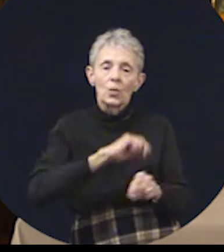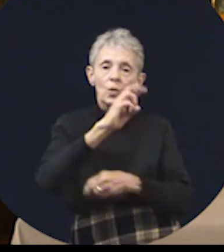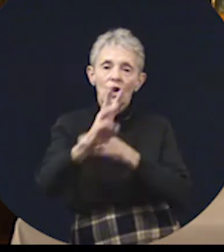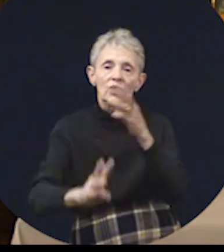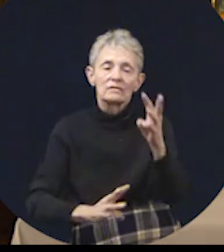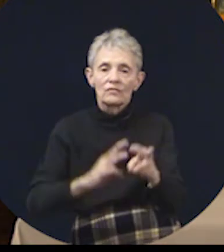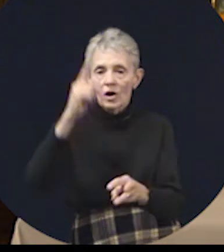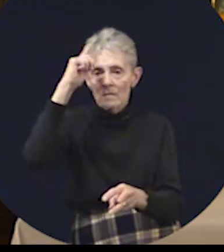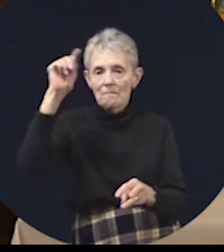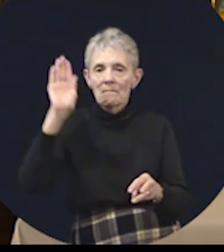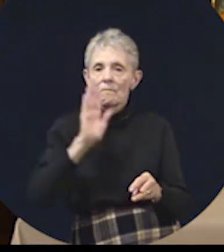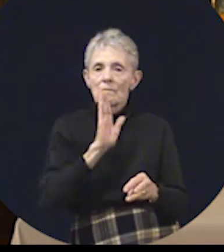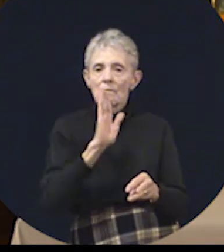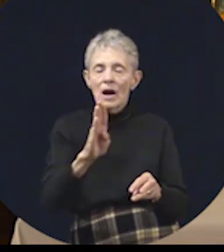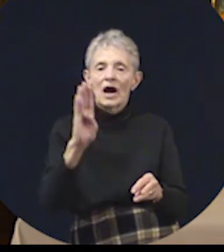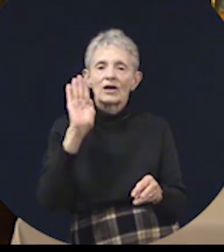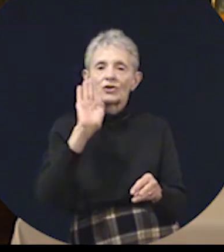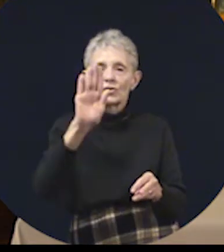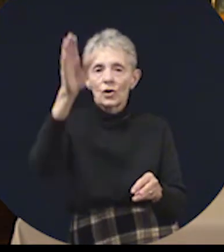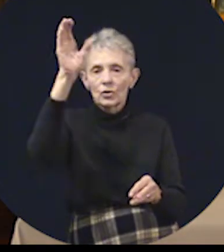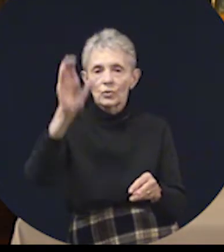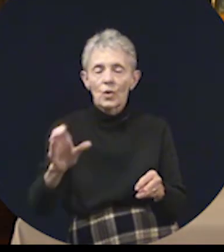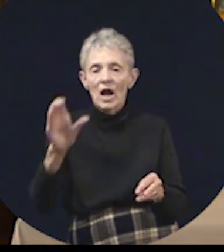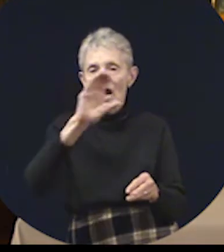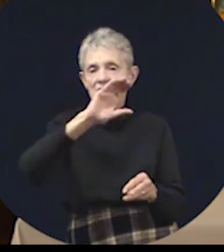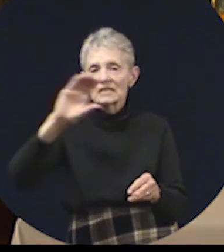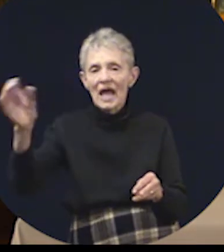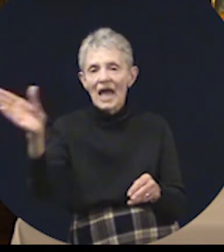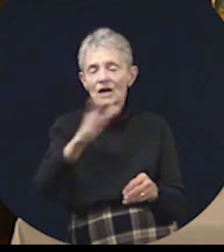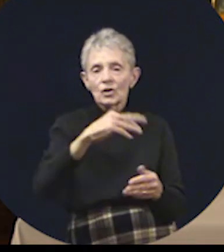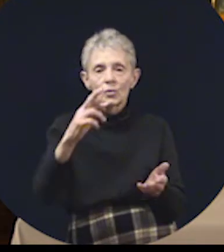world, for by your cross and